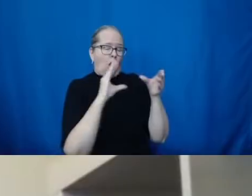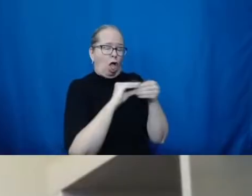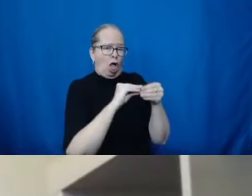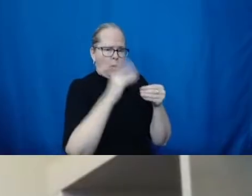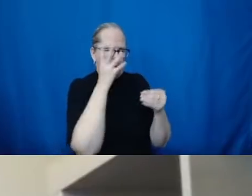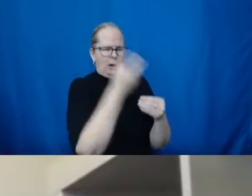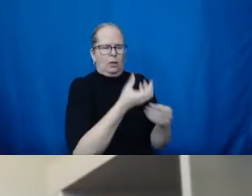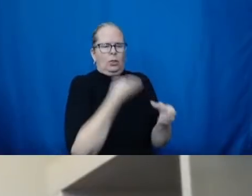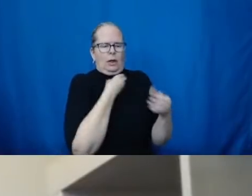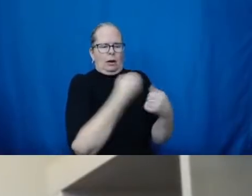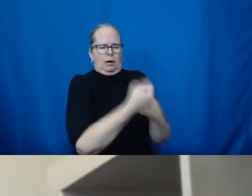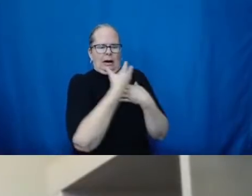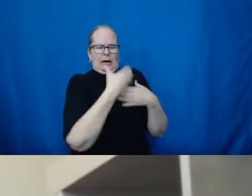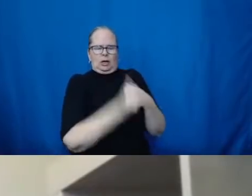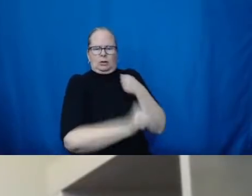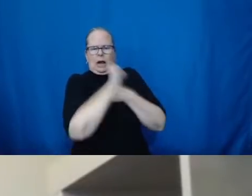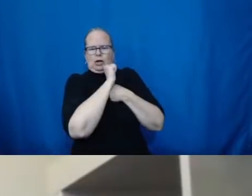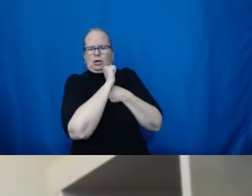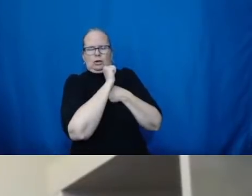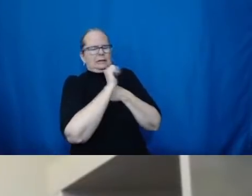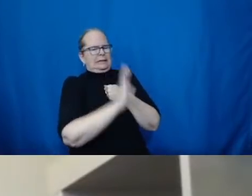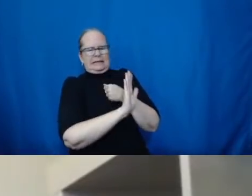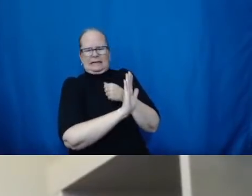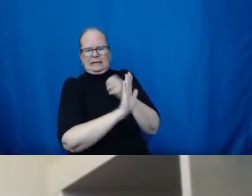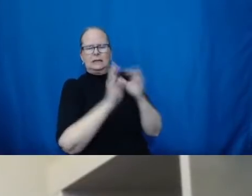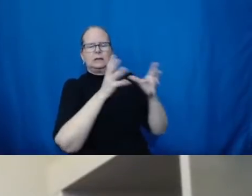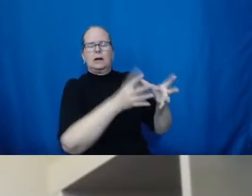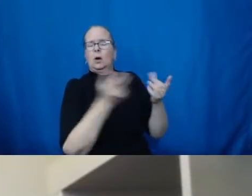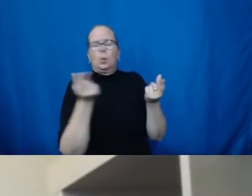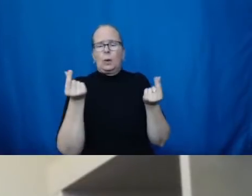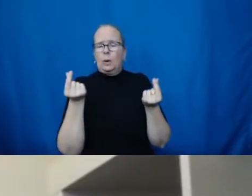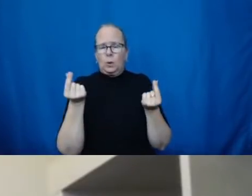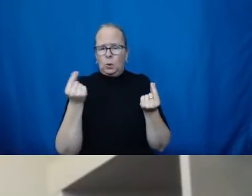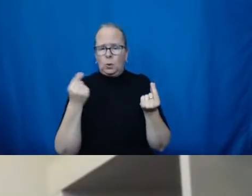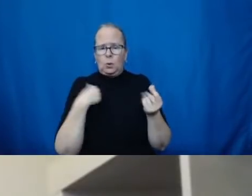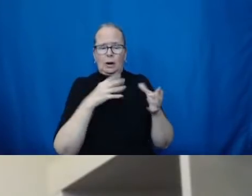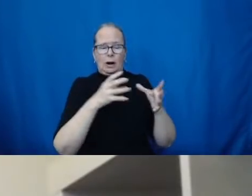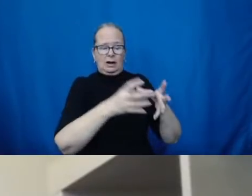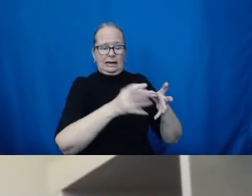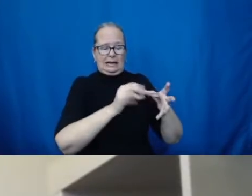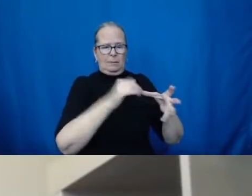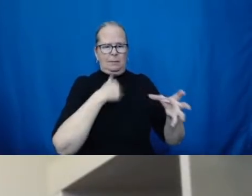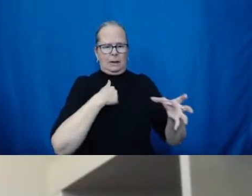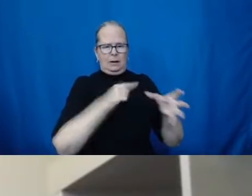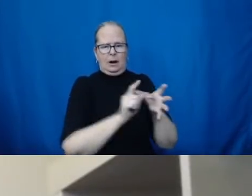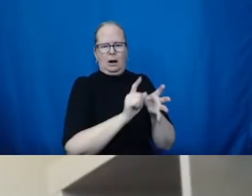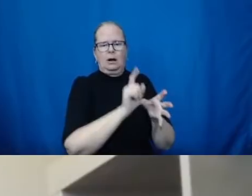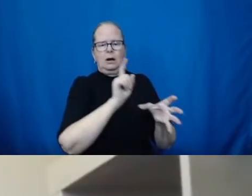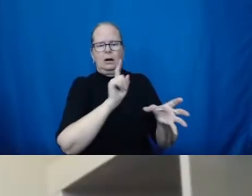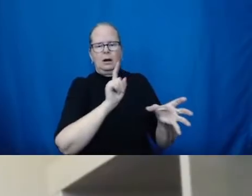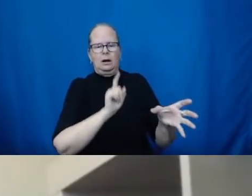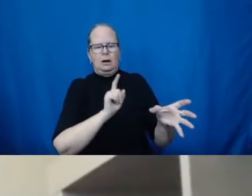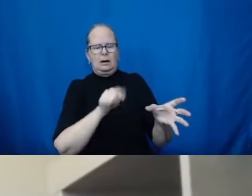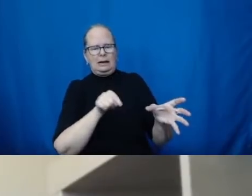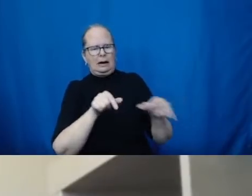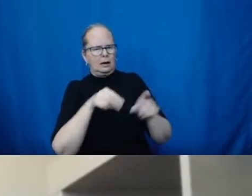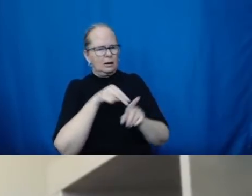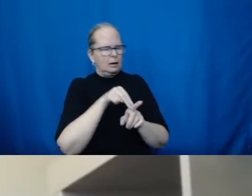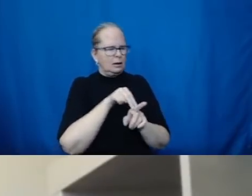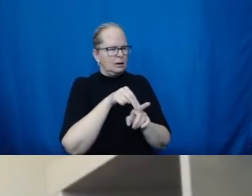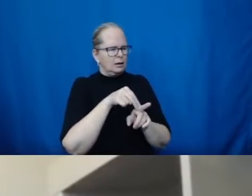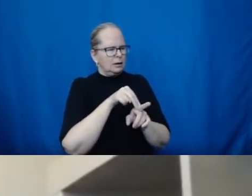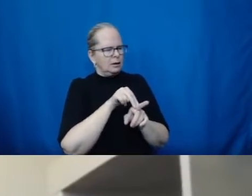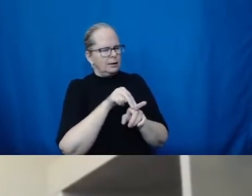They're surrounded by it, but they just don't know who to trust. They aren't impossible to reach, but they're harder to